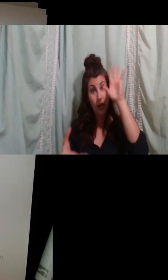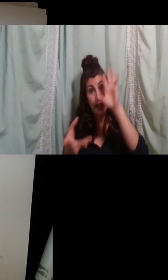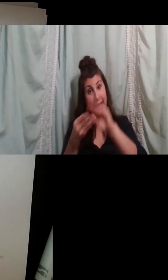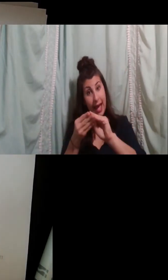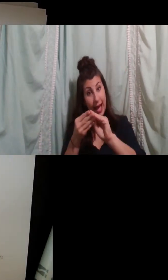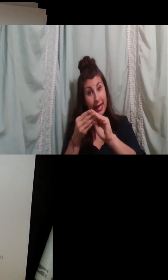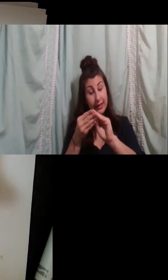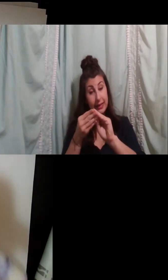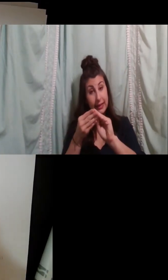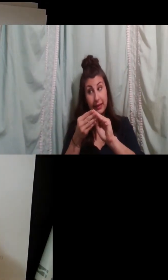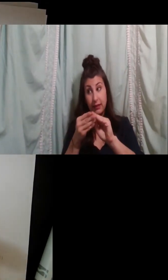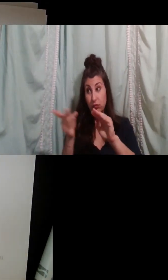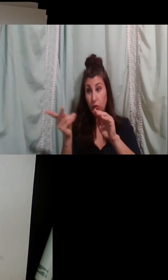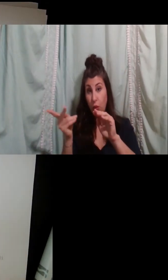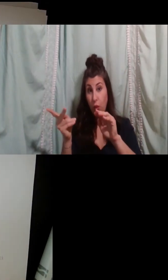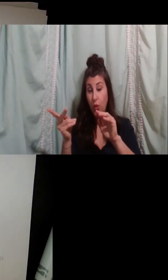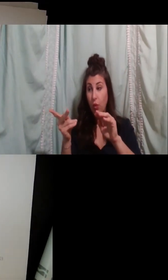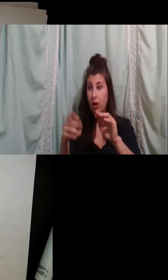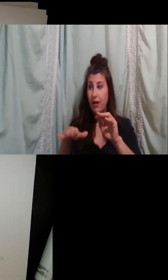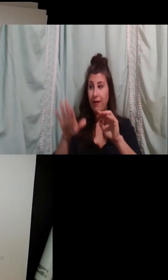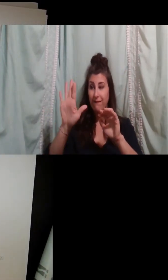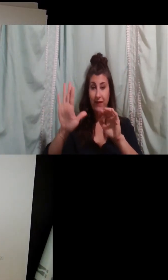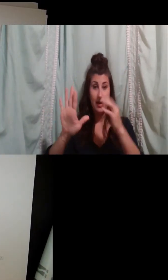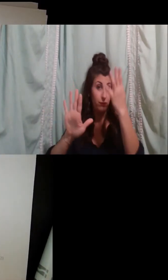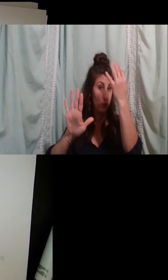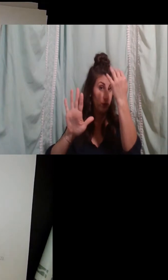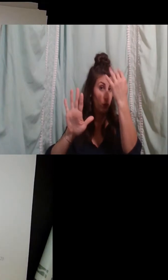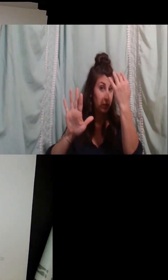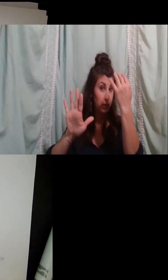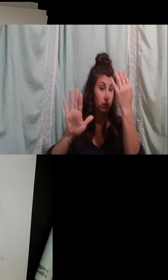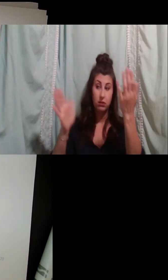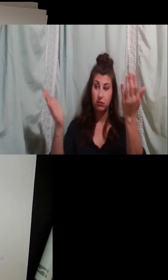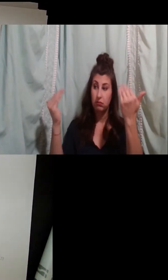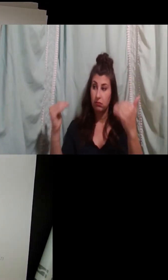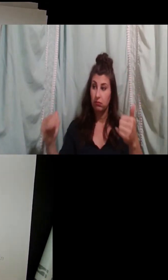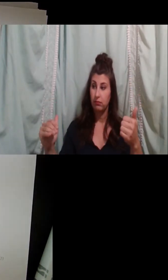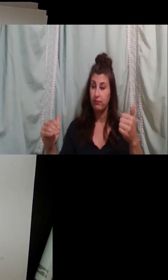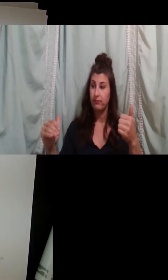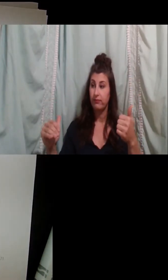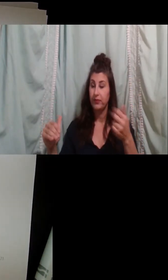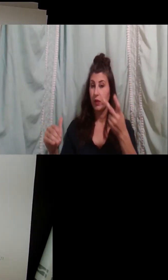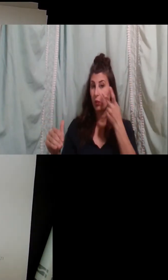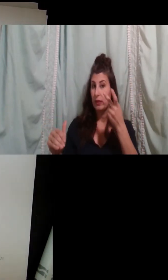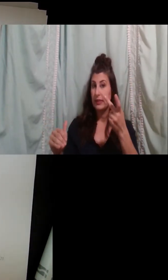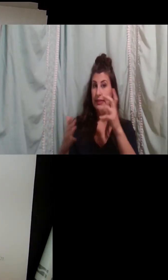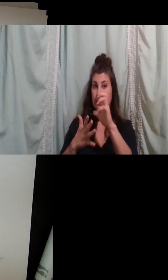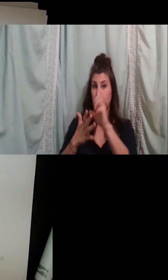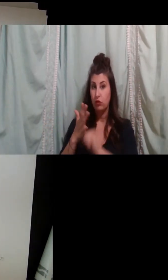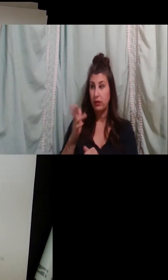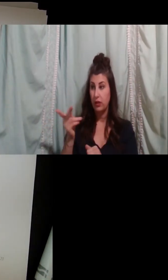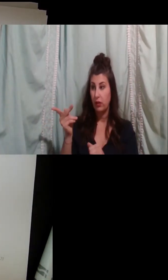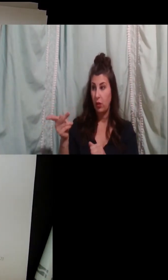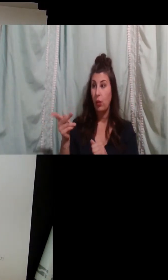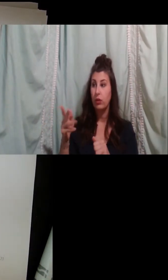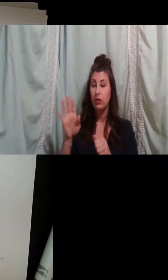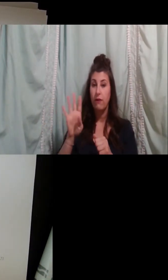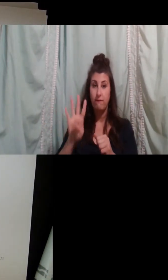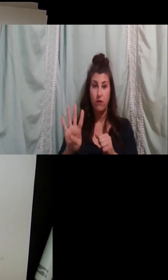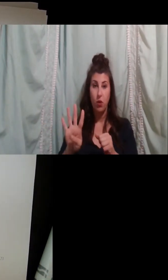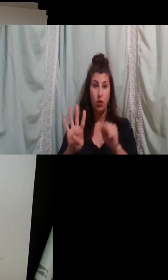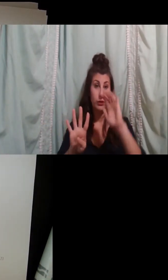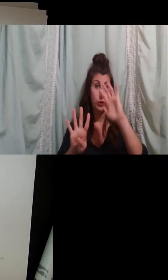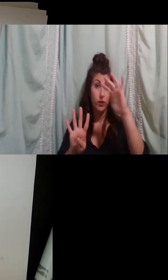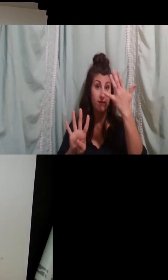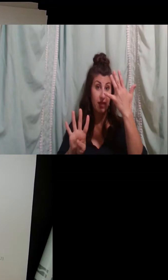are adding these ones, it'll be 5 to the 14th. Here, we're saying we're subtracting those,